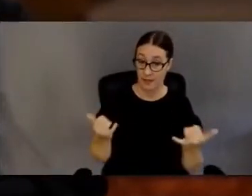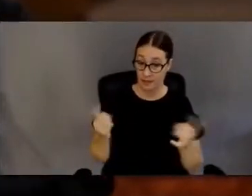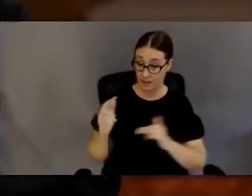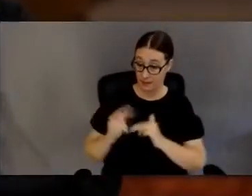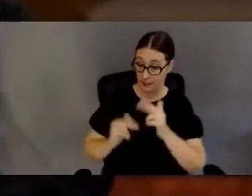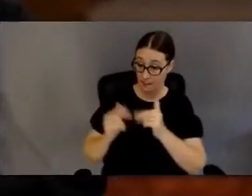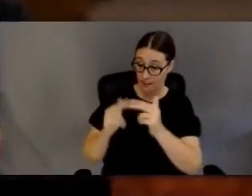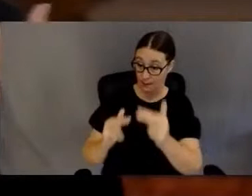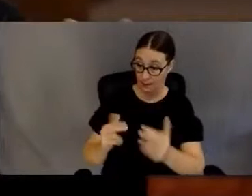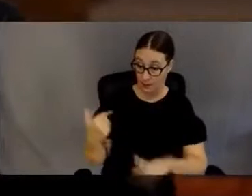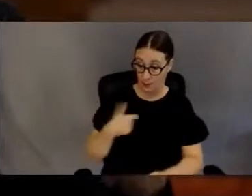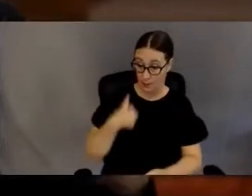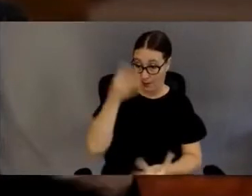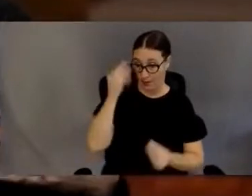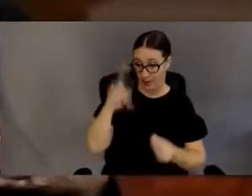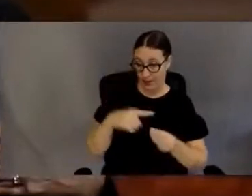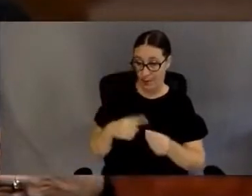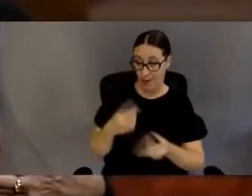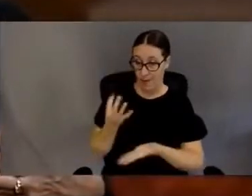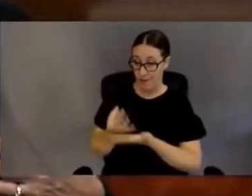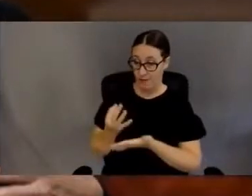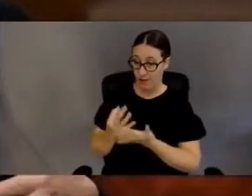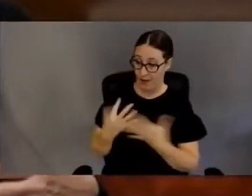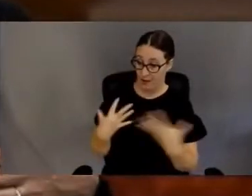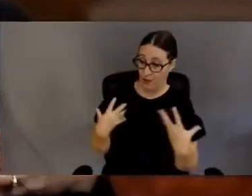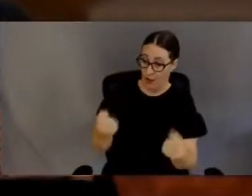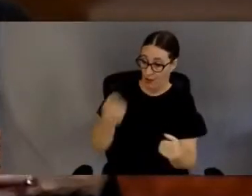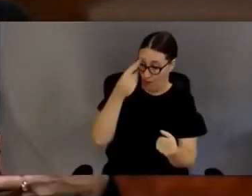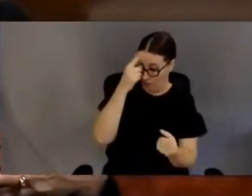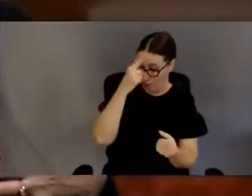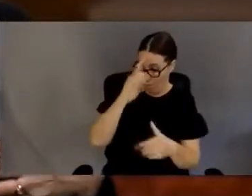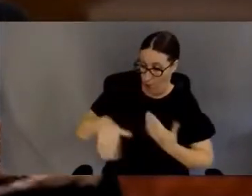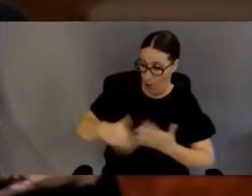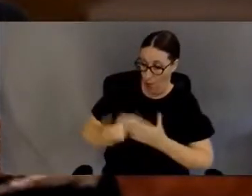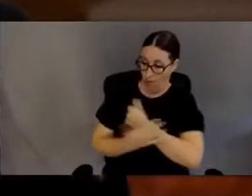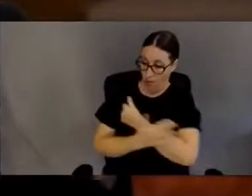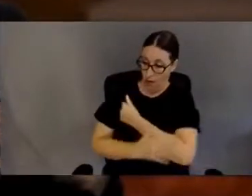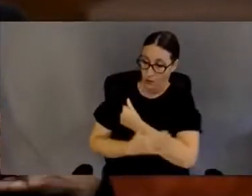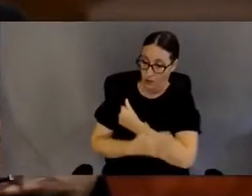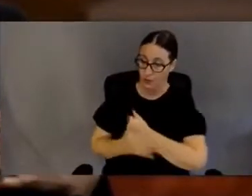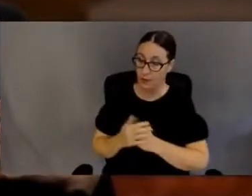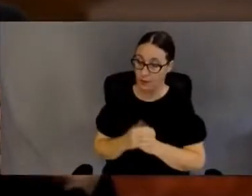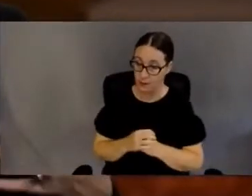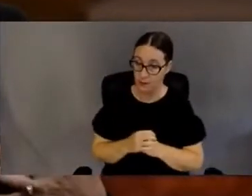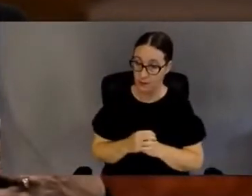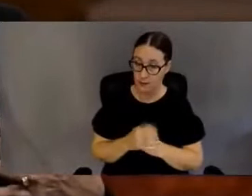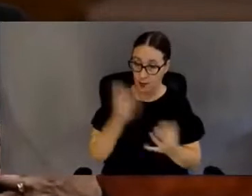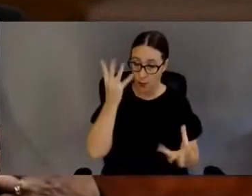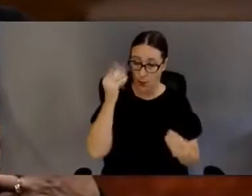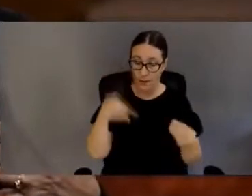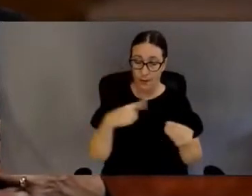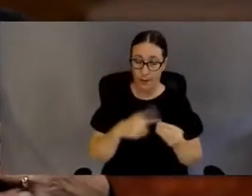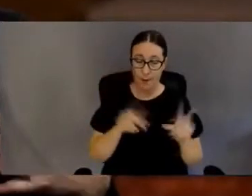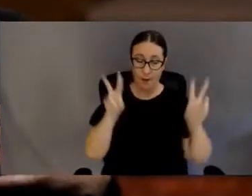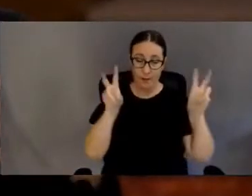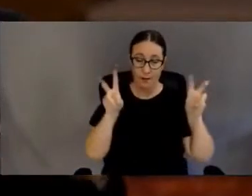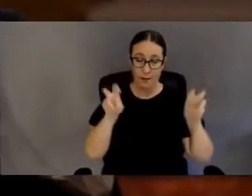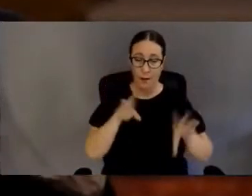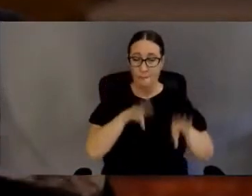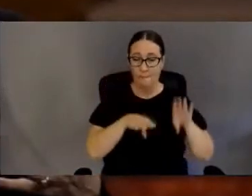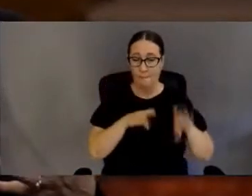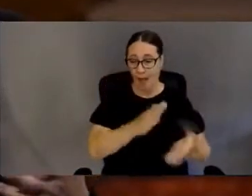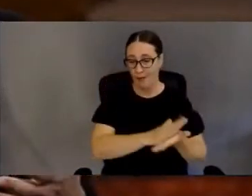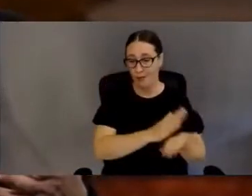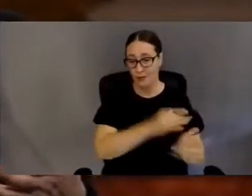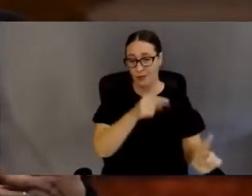think about the financial health of the country as a whole, and we think about the balance sheet, if you will, that is the American economy,